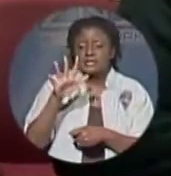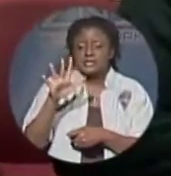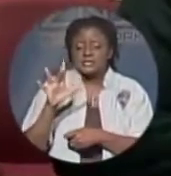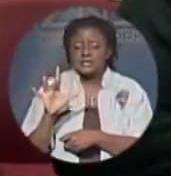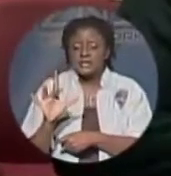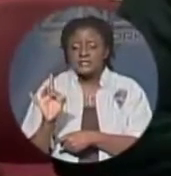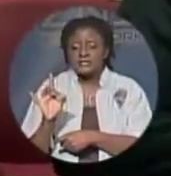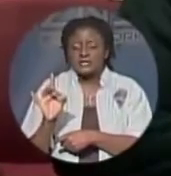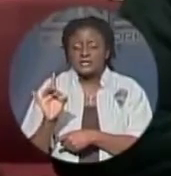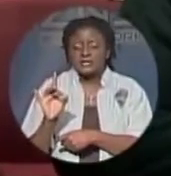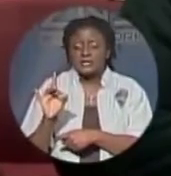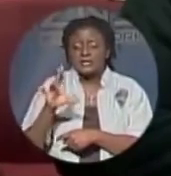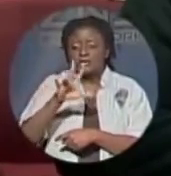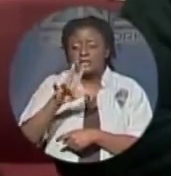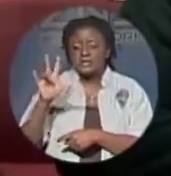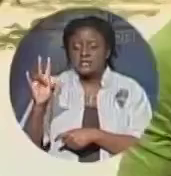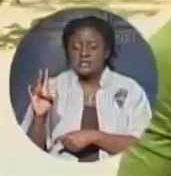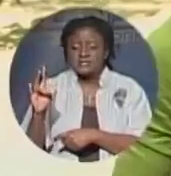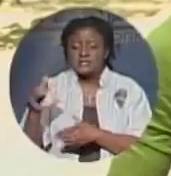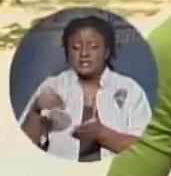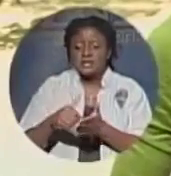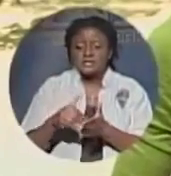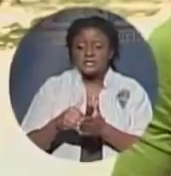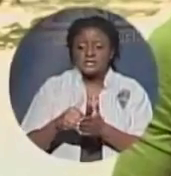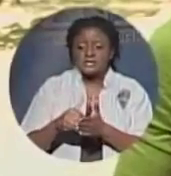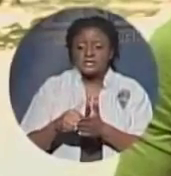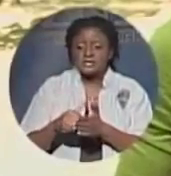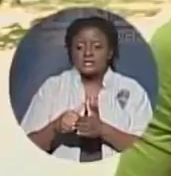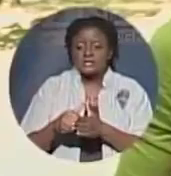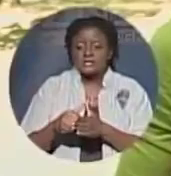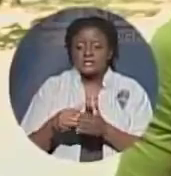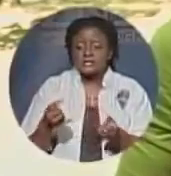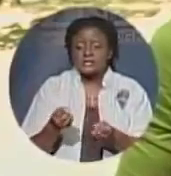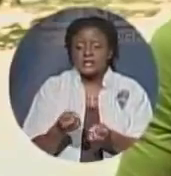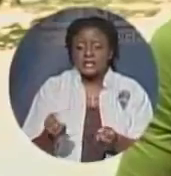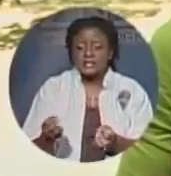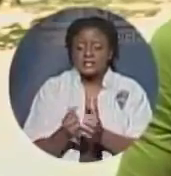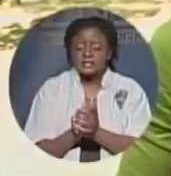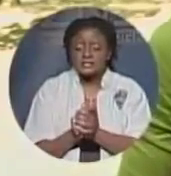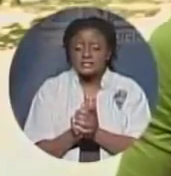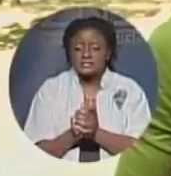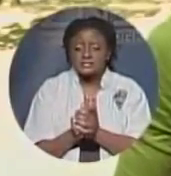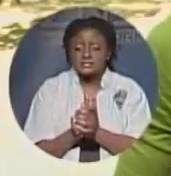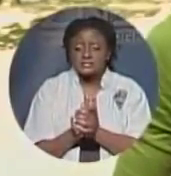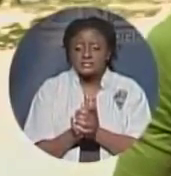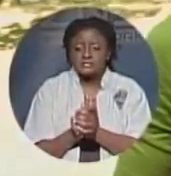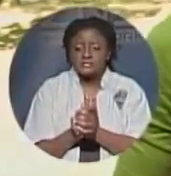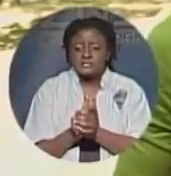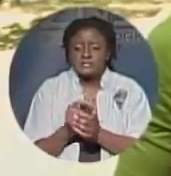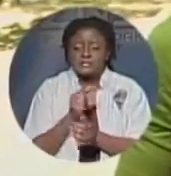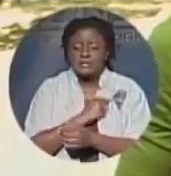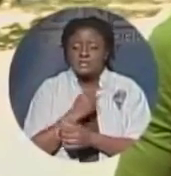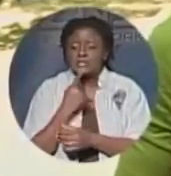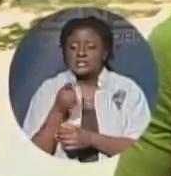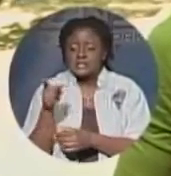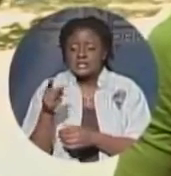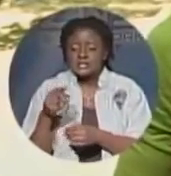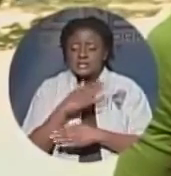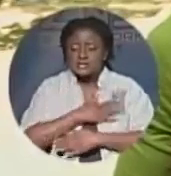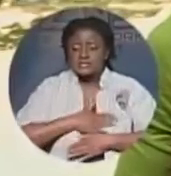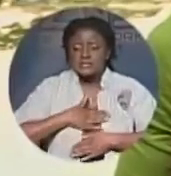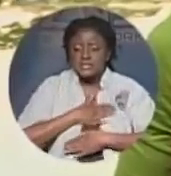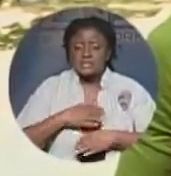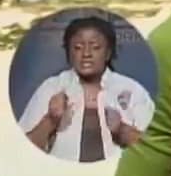yards of sand for the beach replenishment. Environment Minister Earl DeVoe says he is pleased with the expansion of the open space